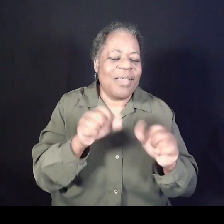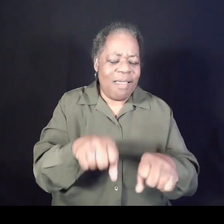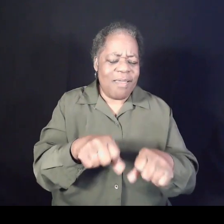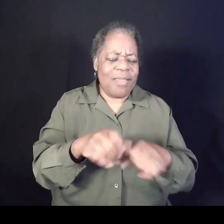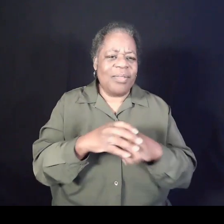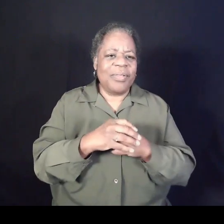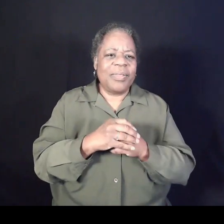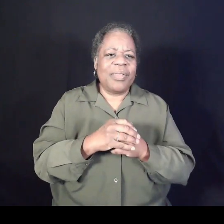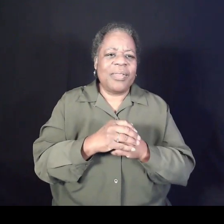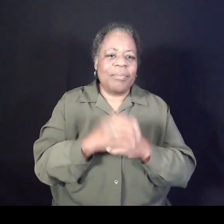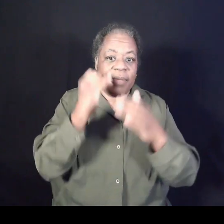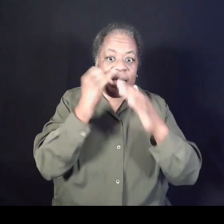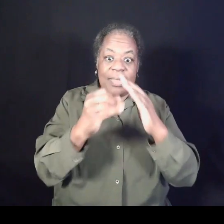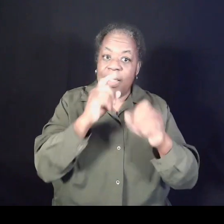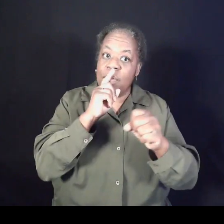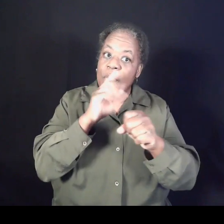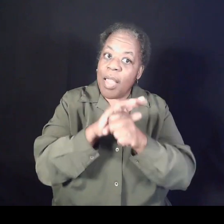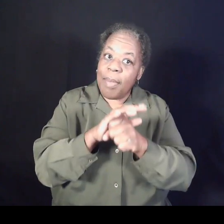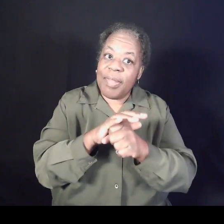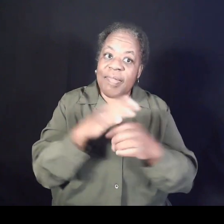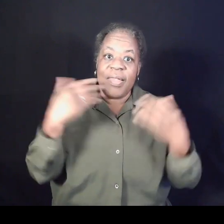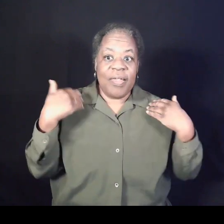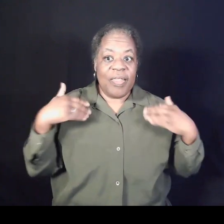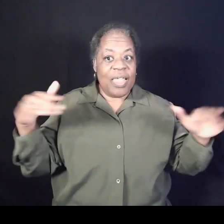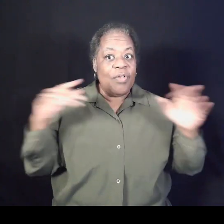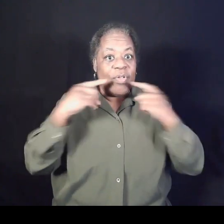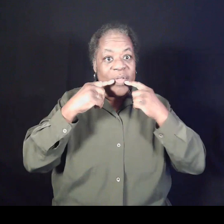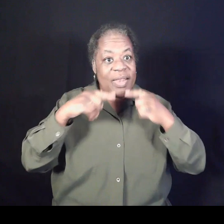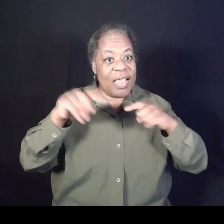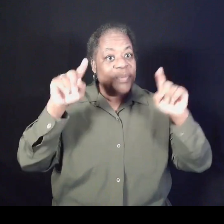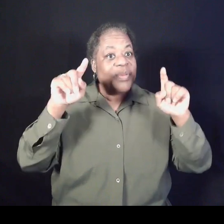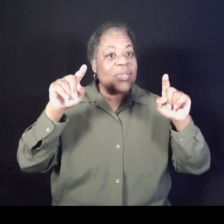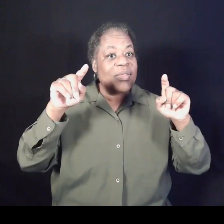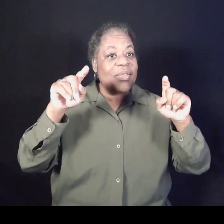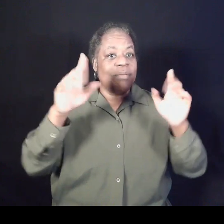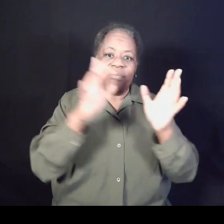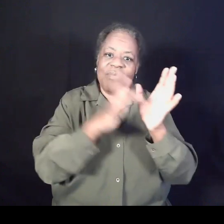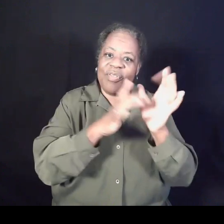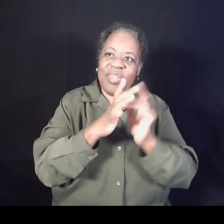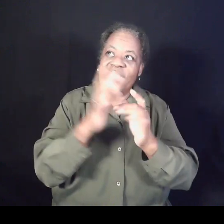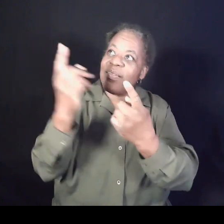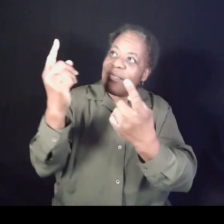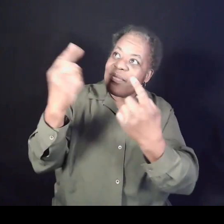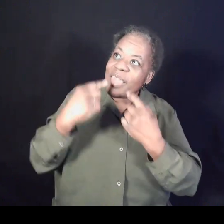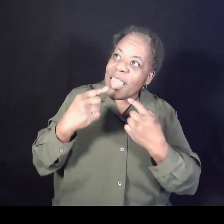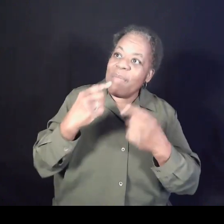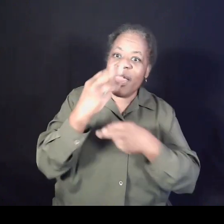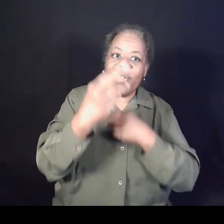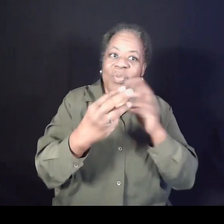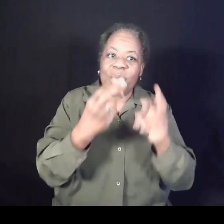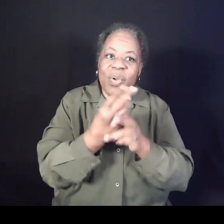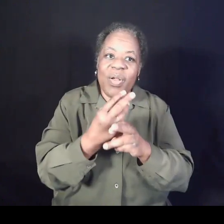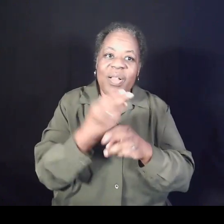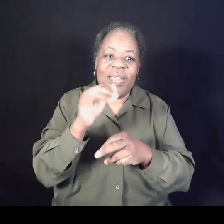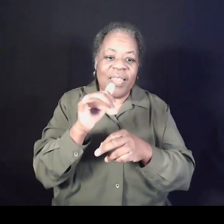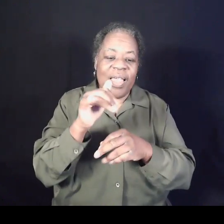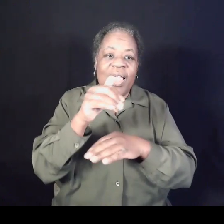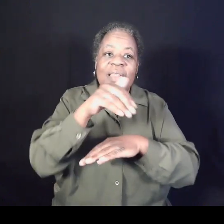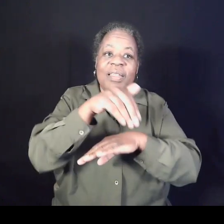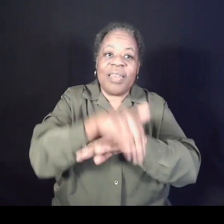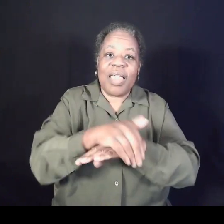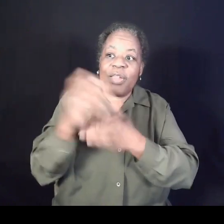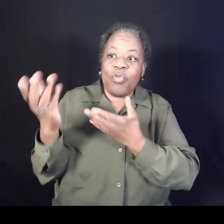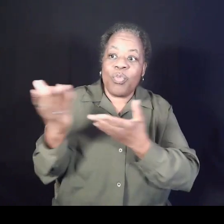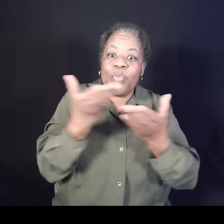As Isaiah promised and the angels announced, Jesus came into the world that Christmas night to bring